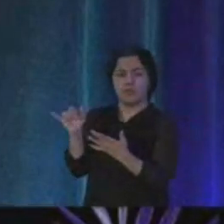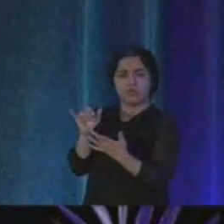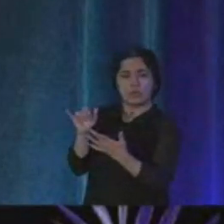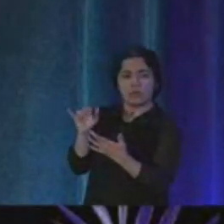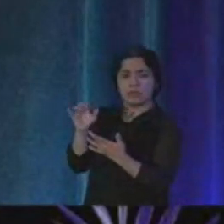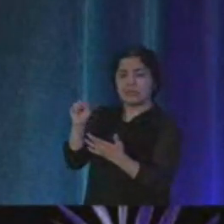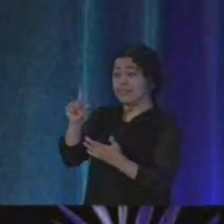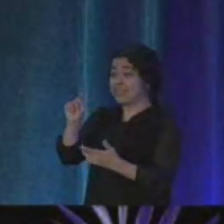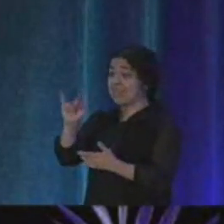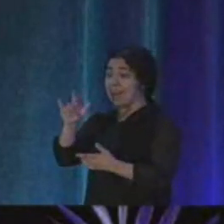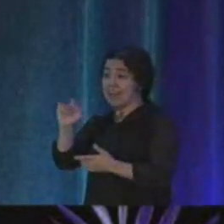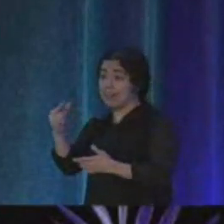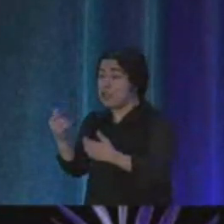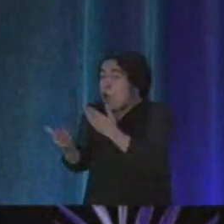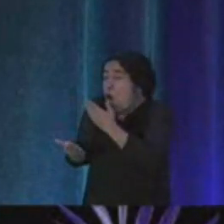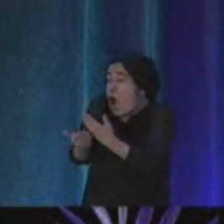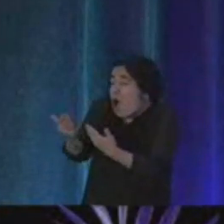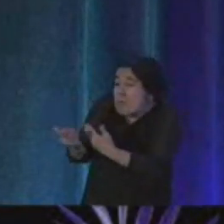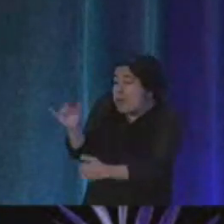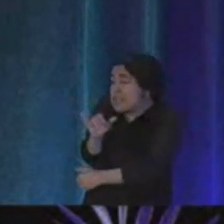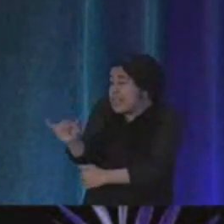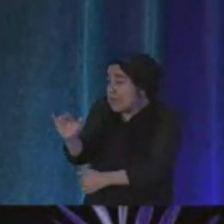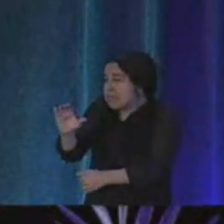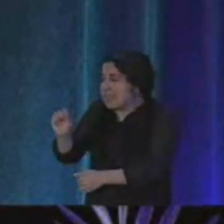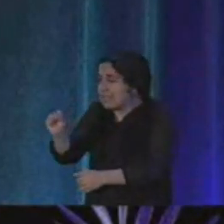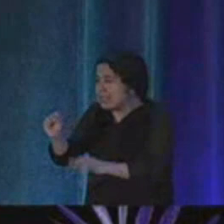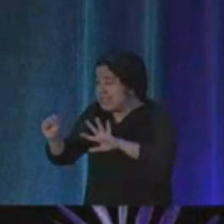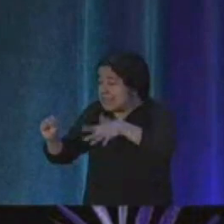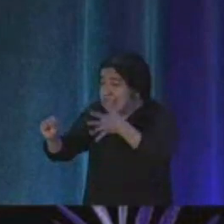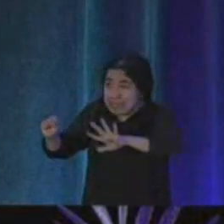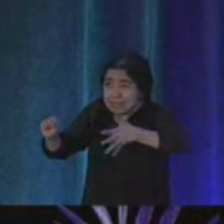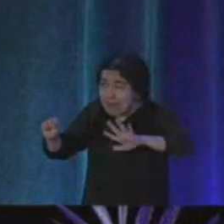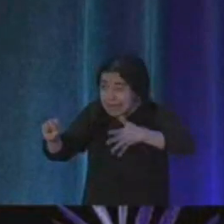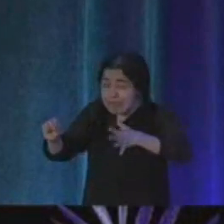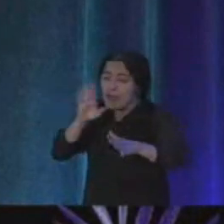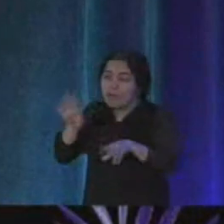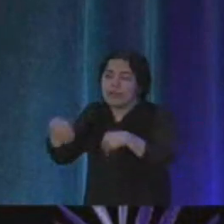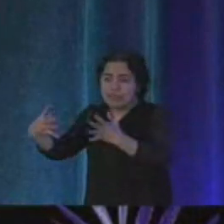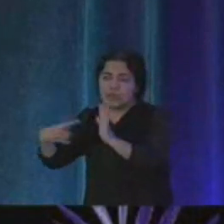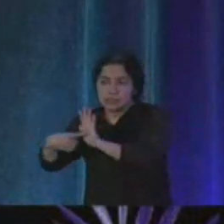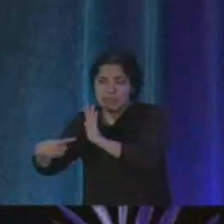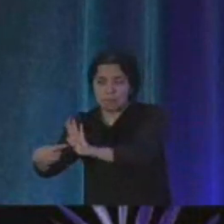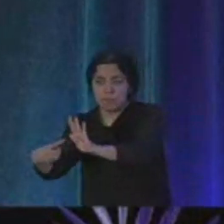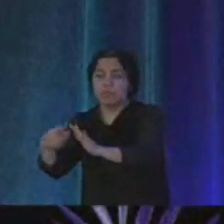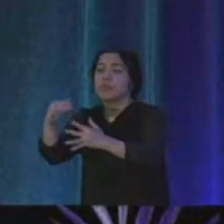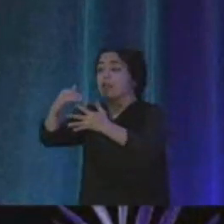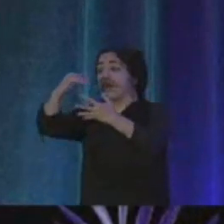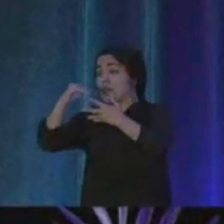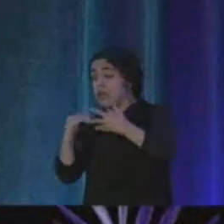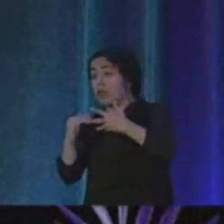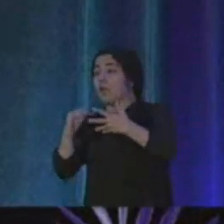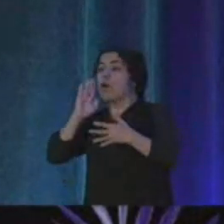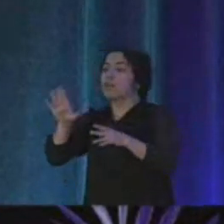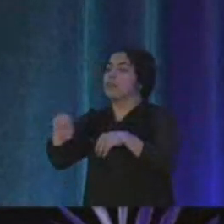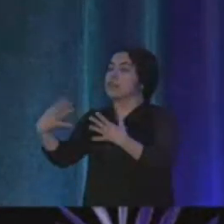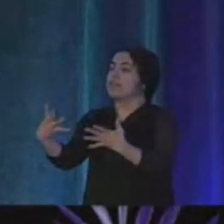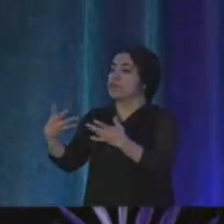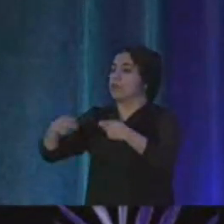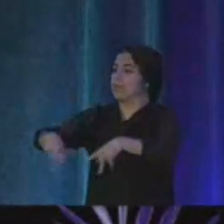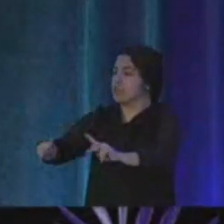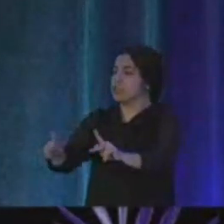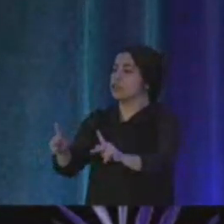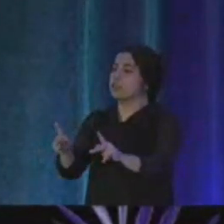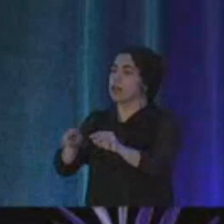CSS, sort of, and I'll show some examples. Then we get into permissions. So if you want to do push